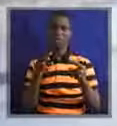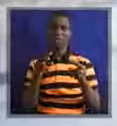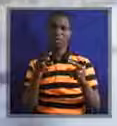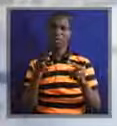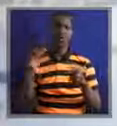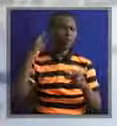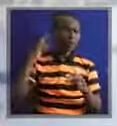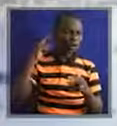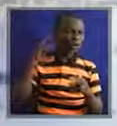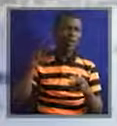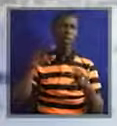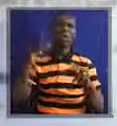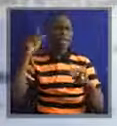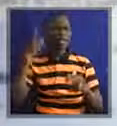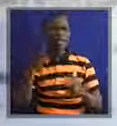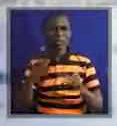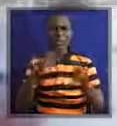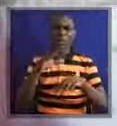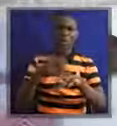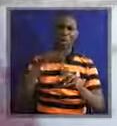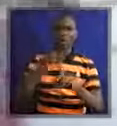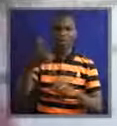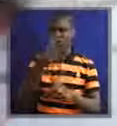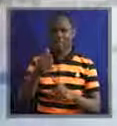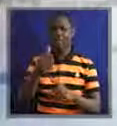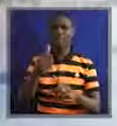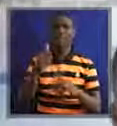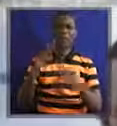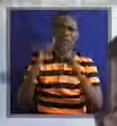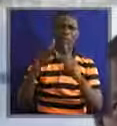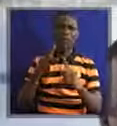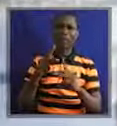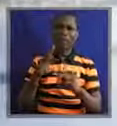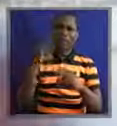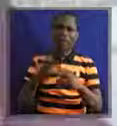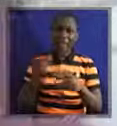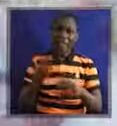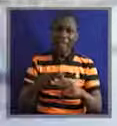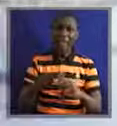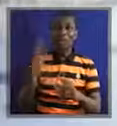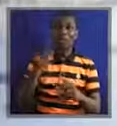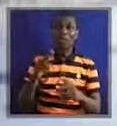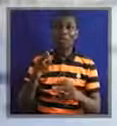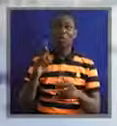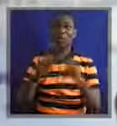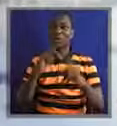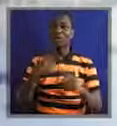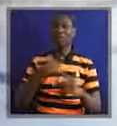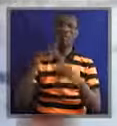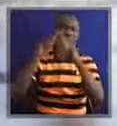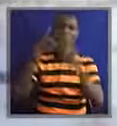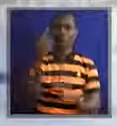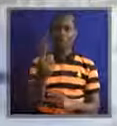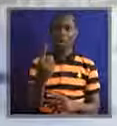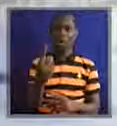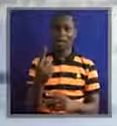omo ye prophets e wo Ghana ha no she post omo ankasa de ma omo ho obi say me ye prophet one Obi